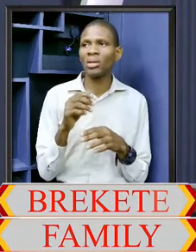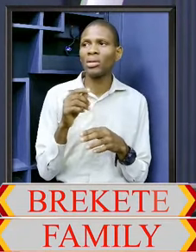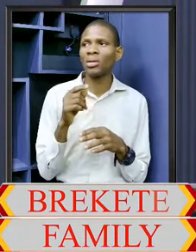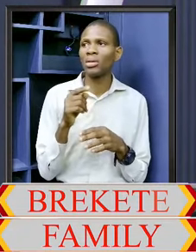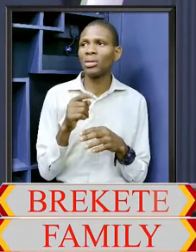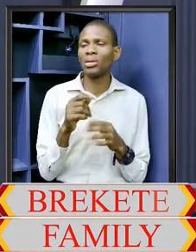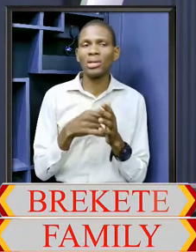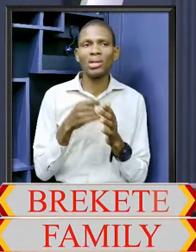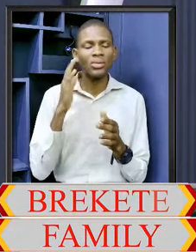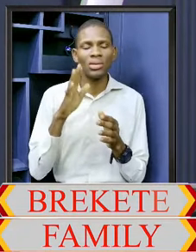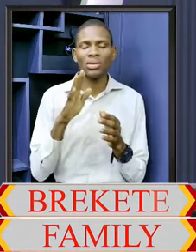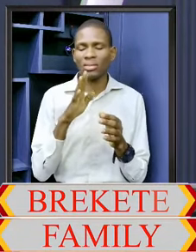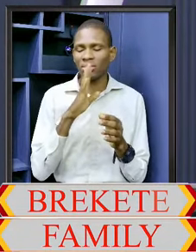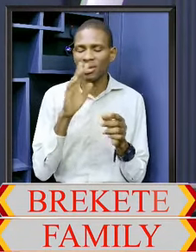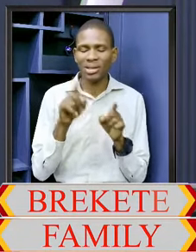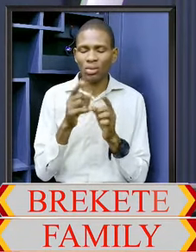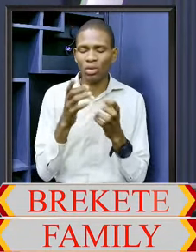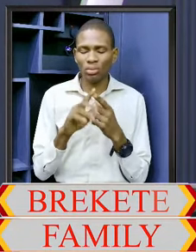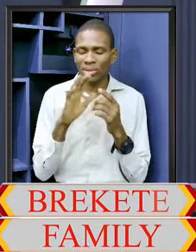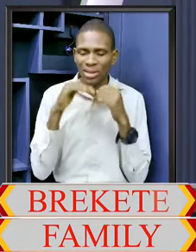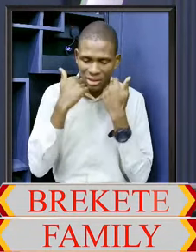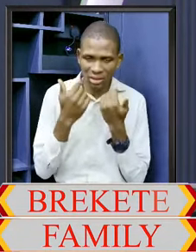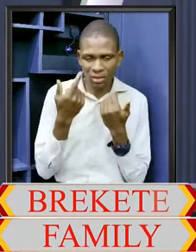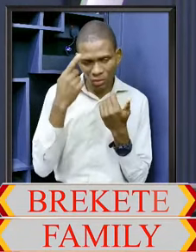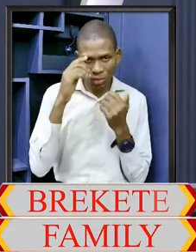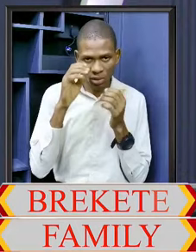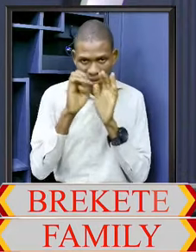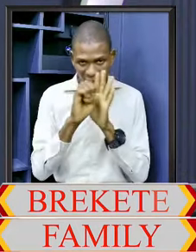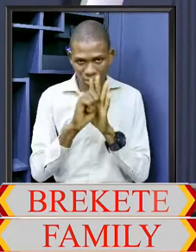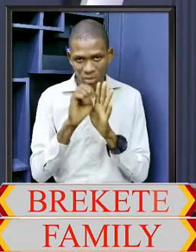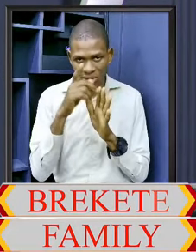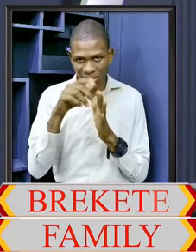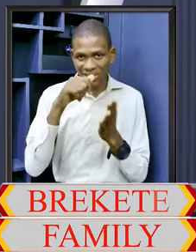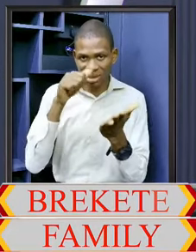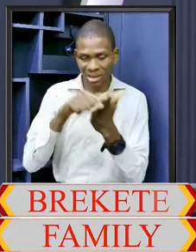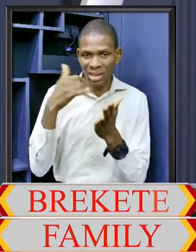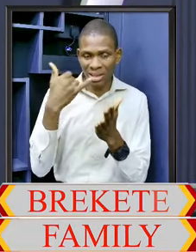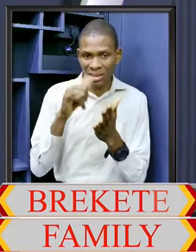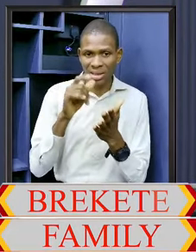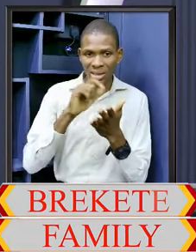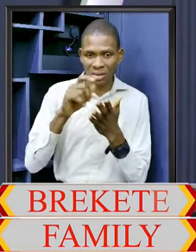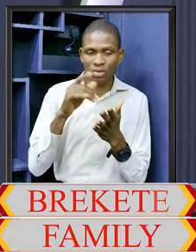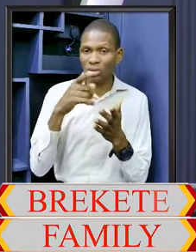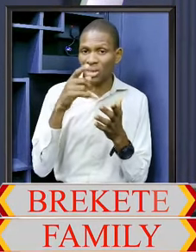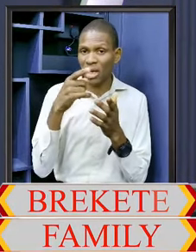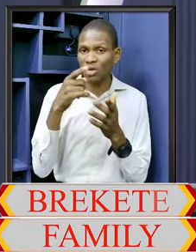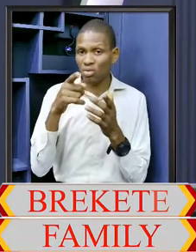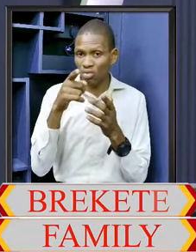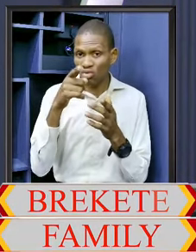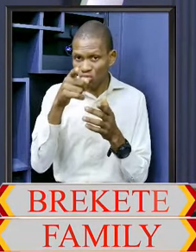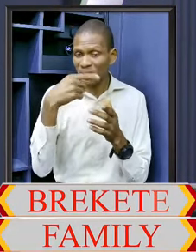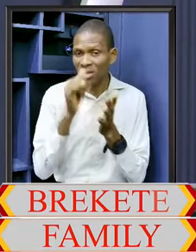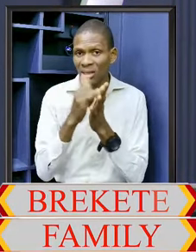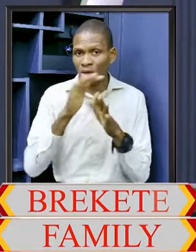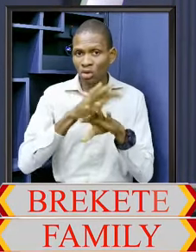He go come be like where shame won't catch person. For example, the letter where they write, they no put address, they no